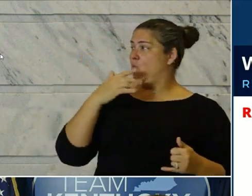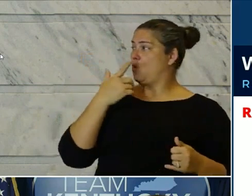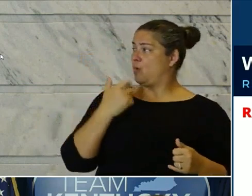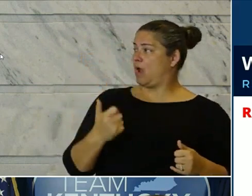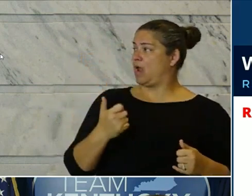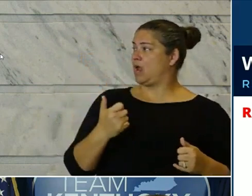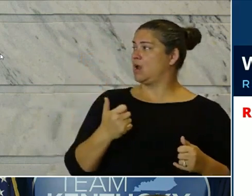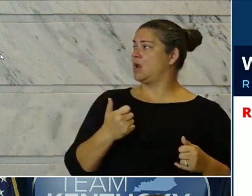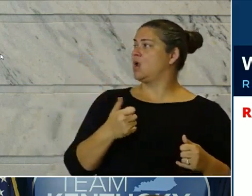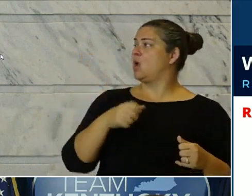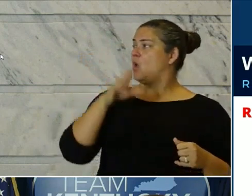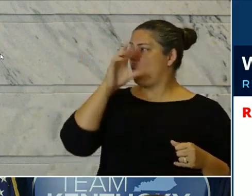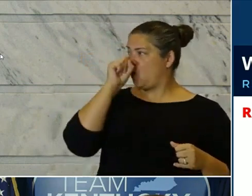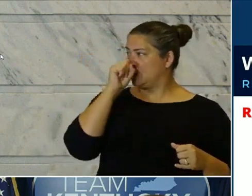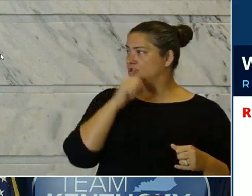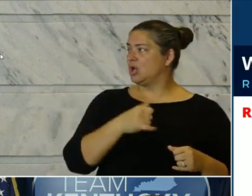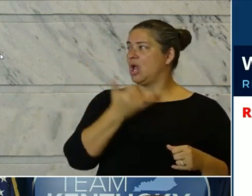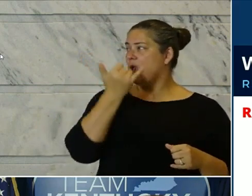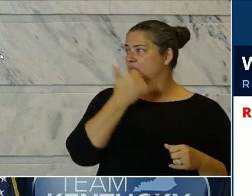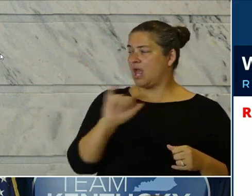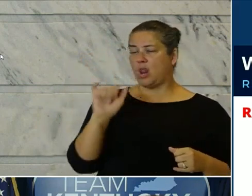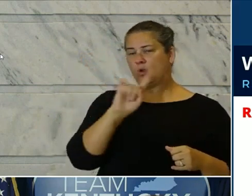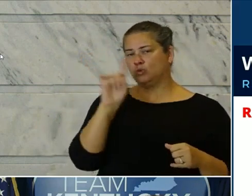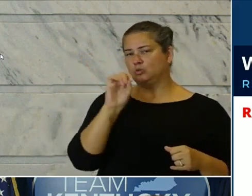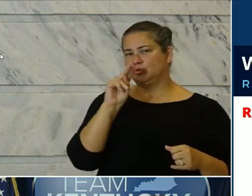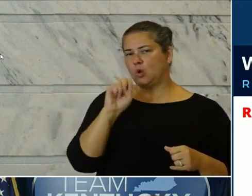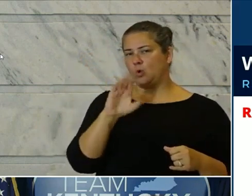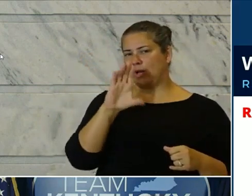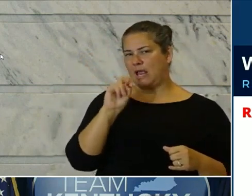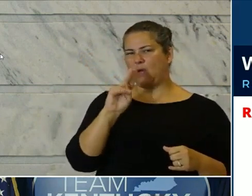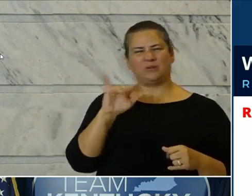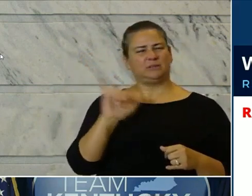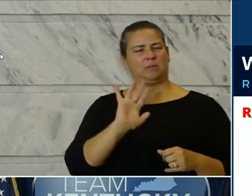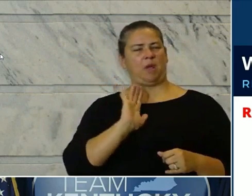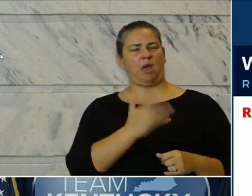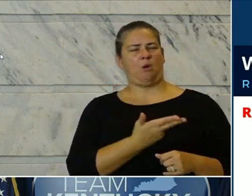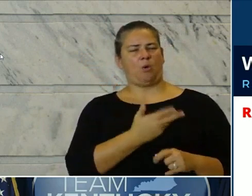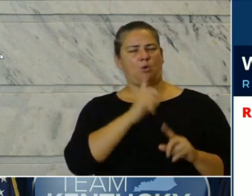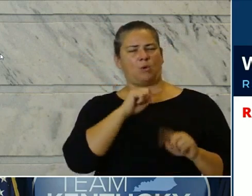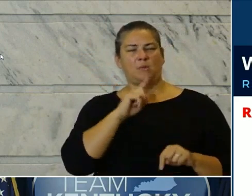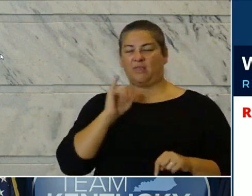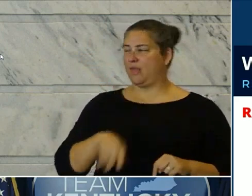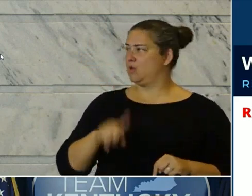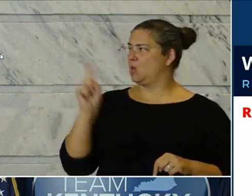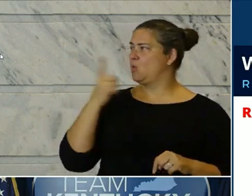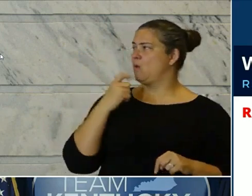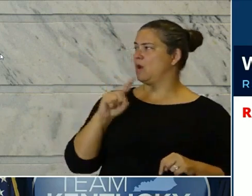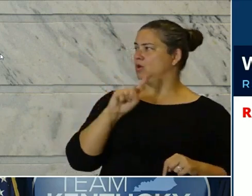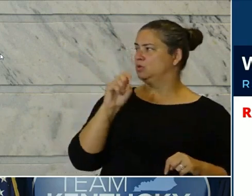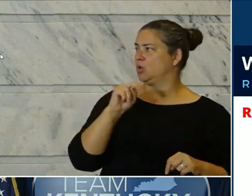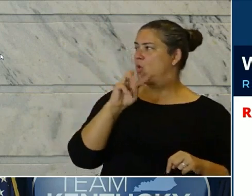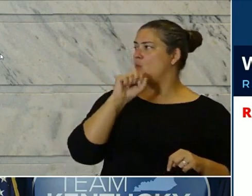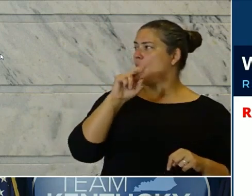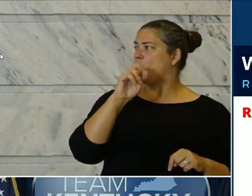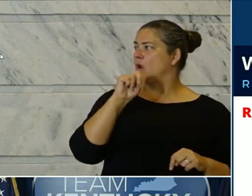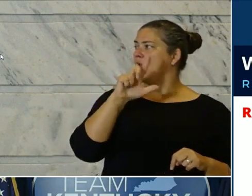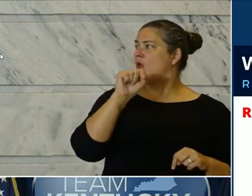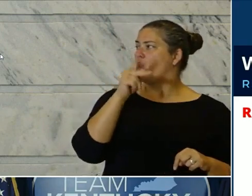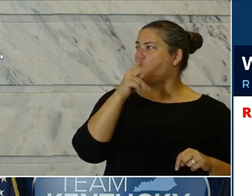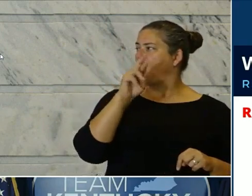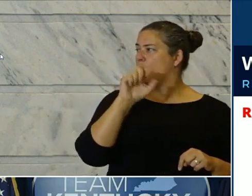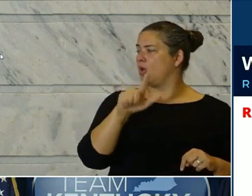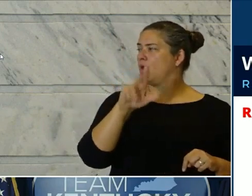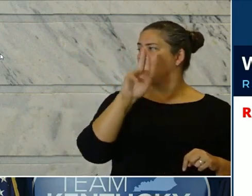yellow zone counties. That's what we do in our incident report. Here's the red zone: Warren, Laurel,